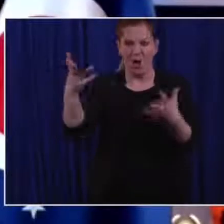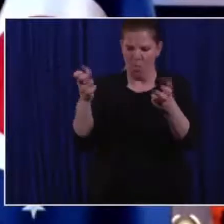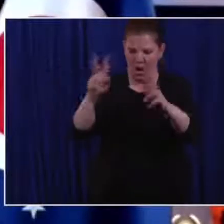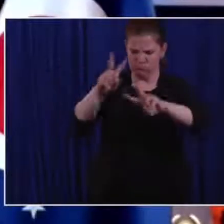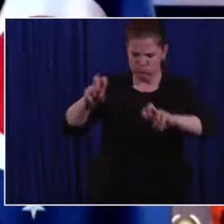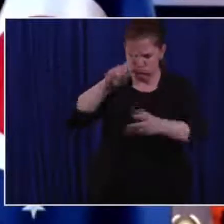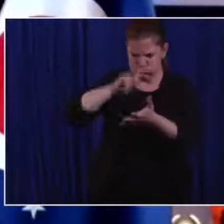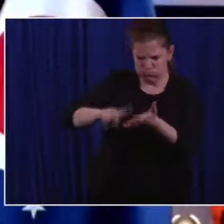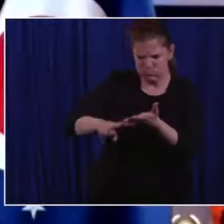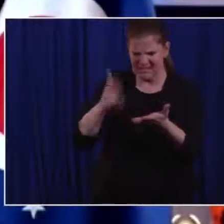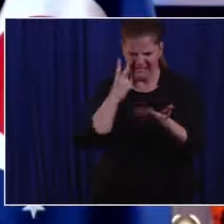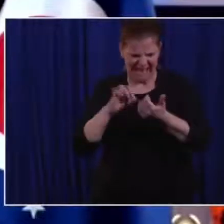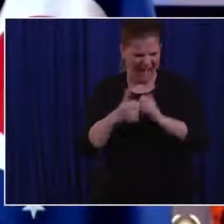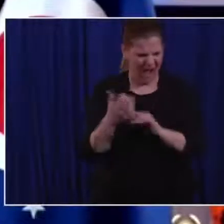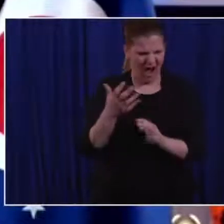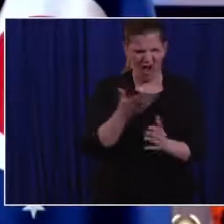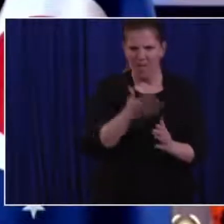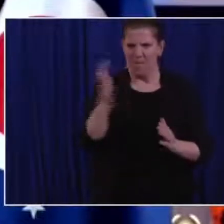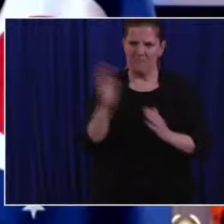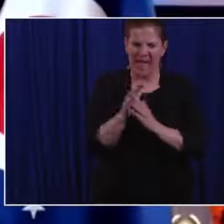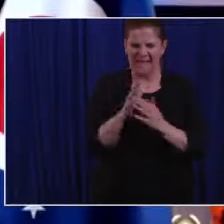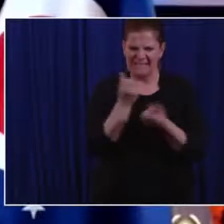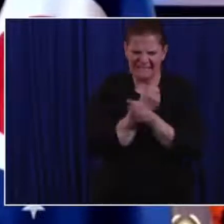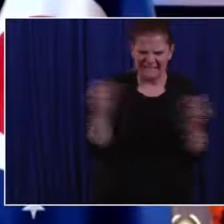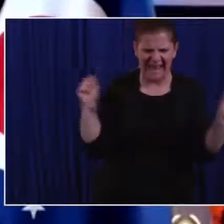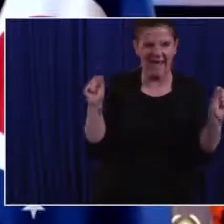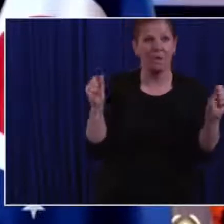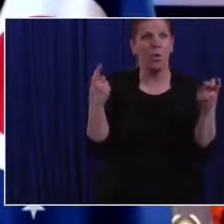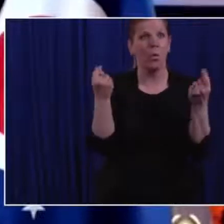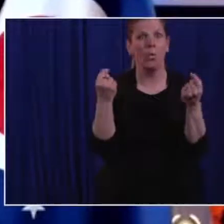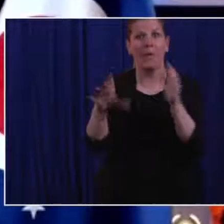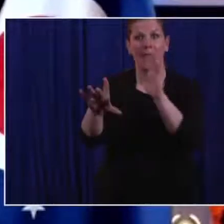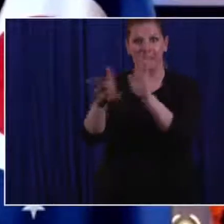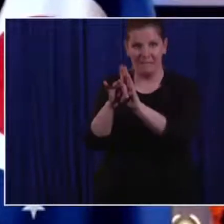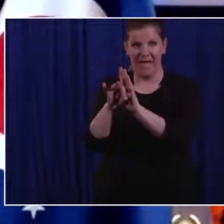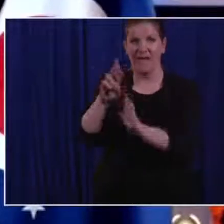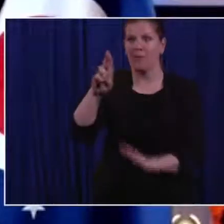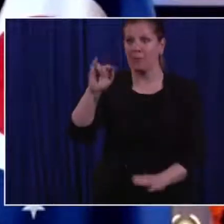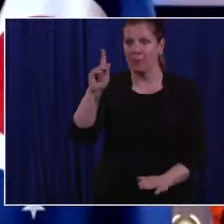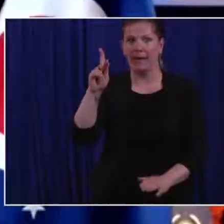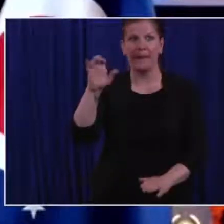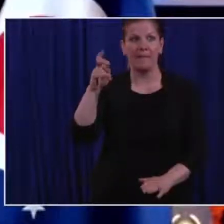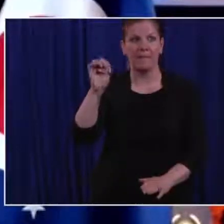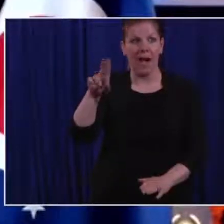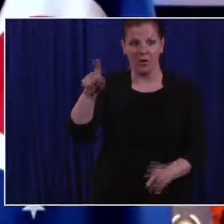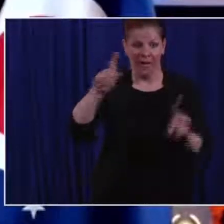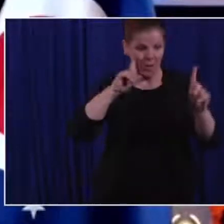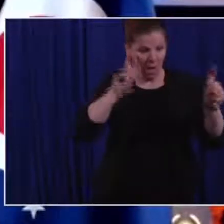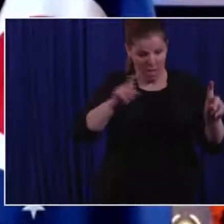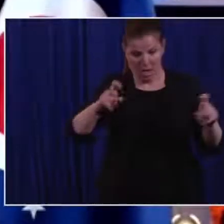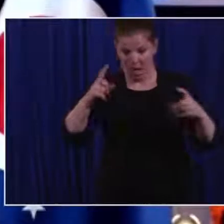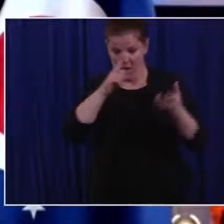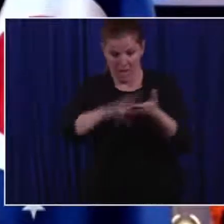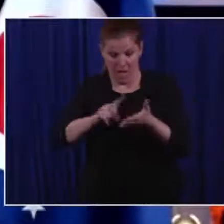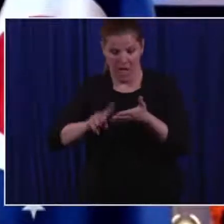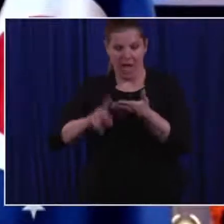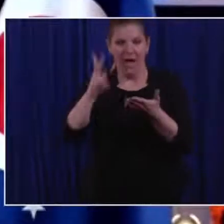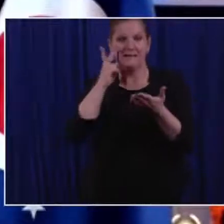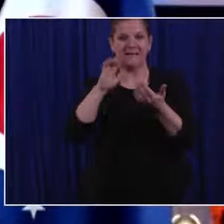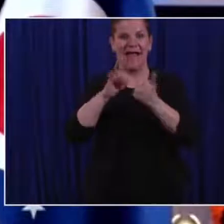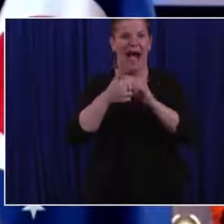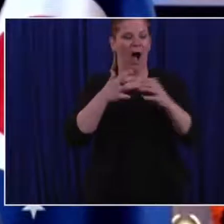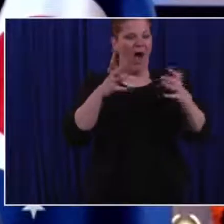industry in Ohio to do the research on these. To do the research on the safety aspect of